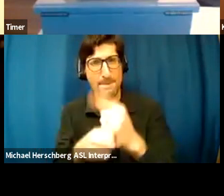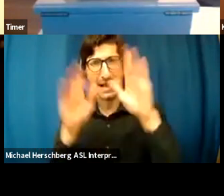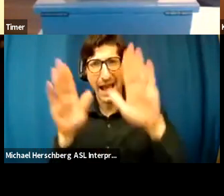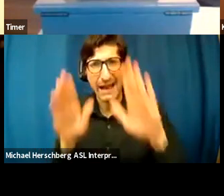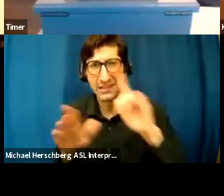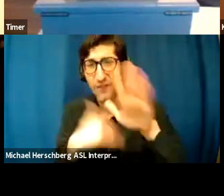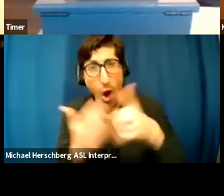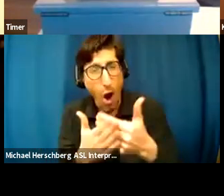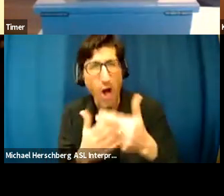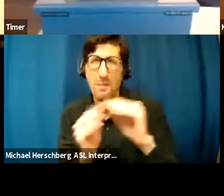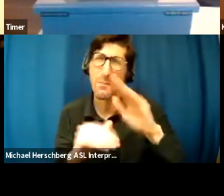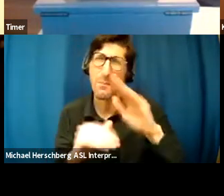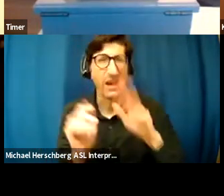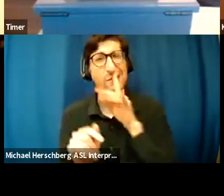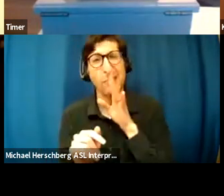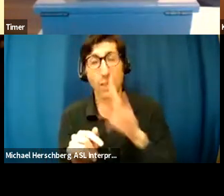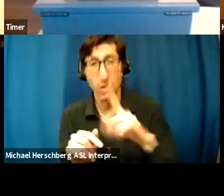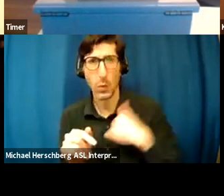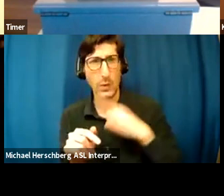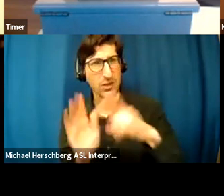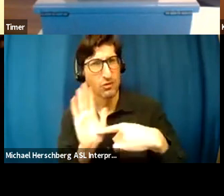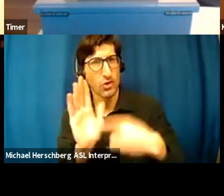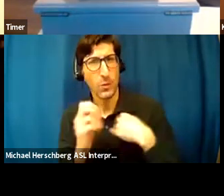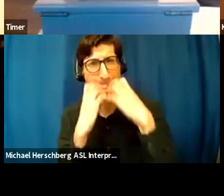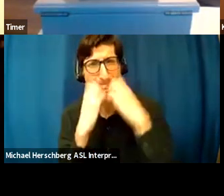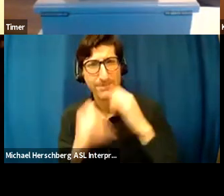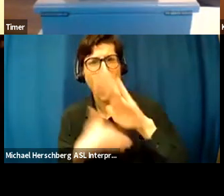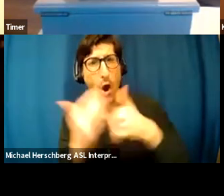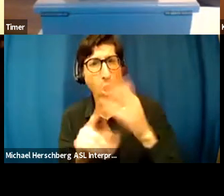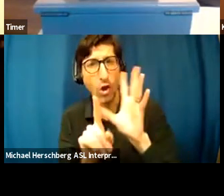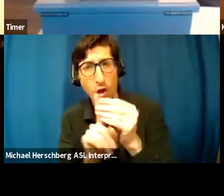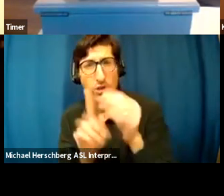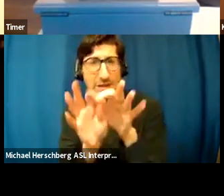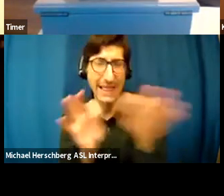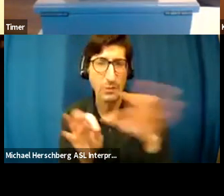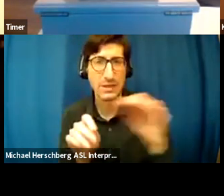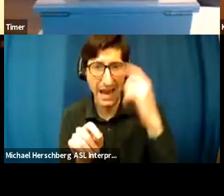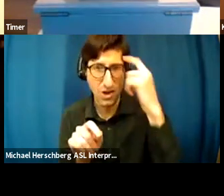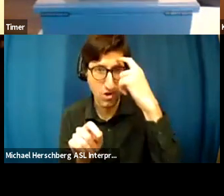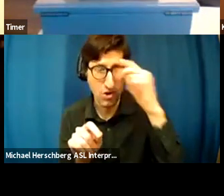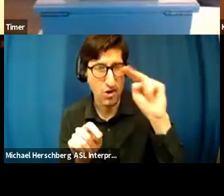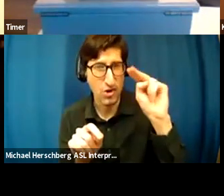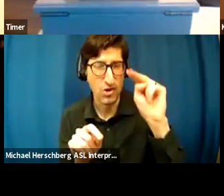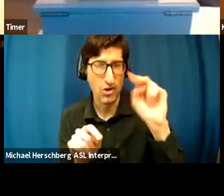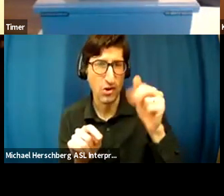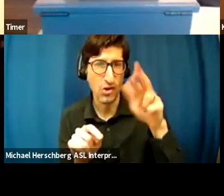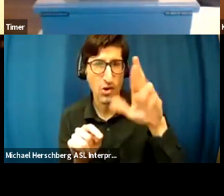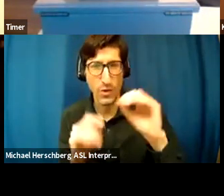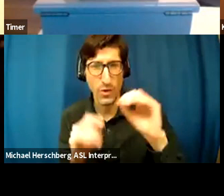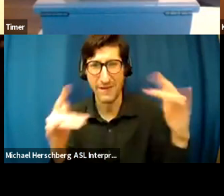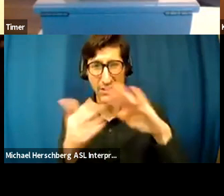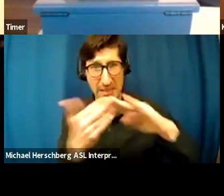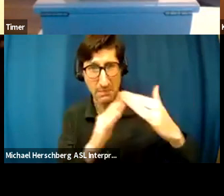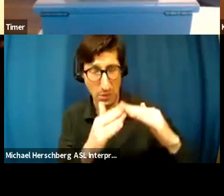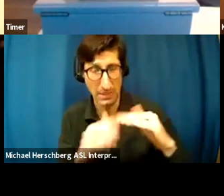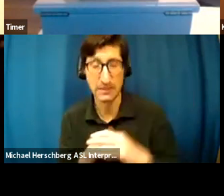beyond a slogan, we need to show that we value all cultures, languages, and neurodiverse communities that our families represent.